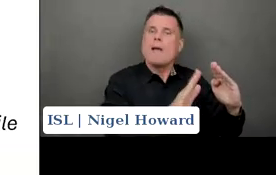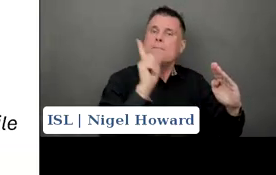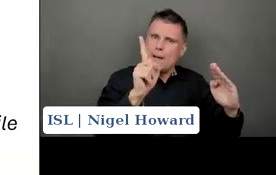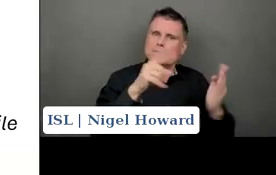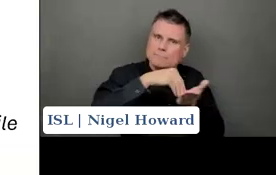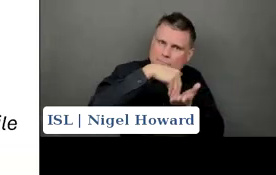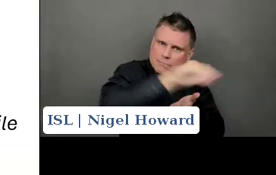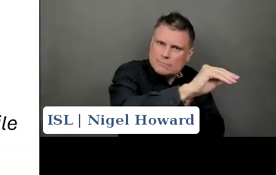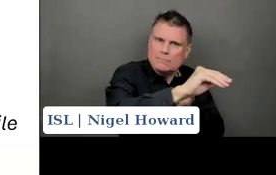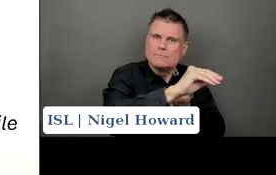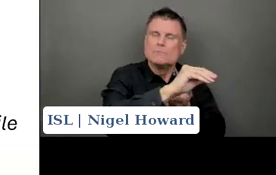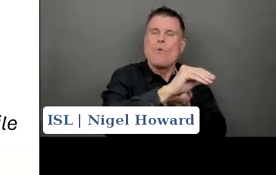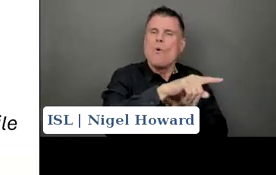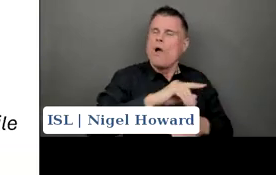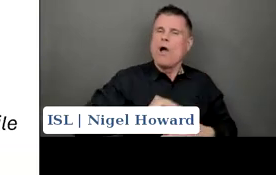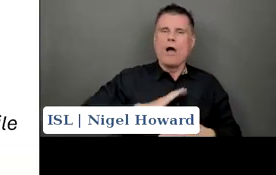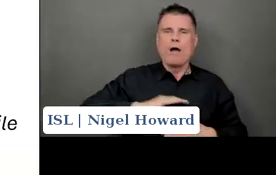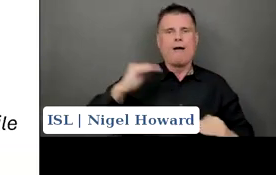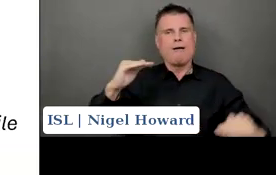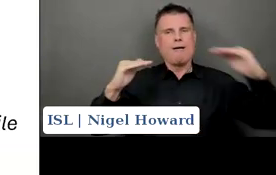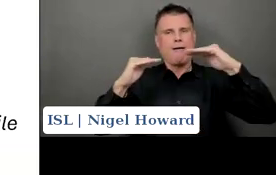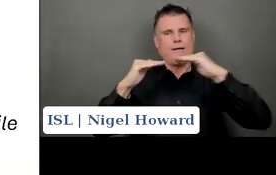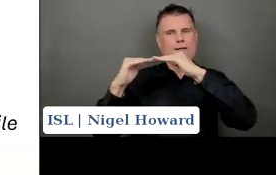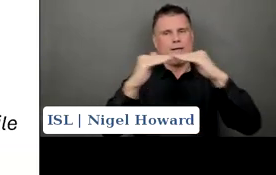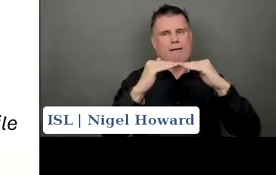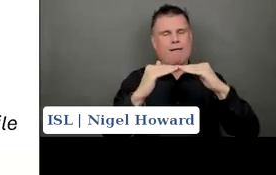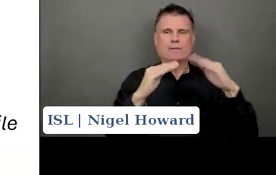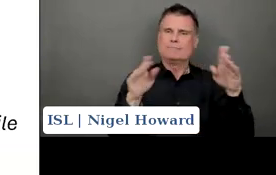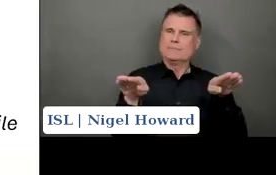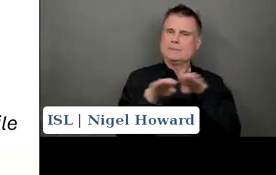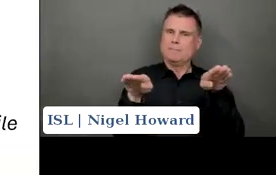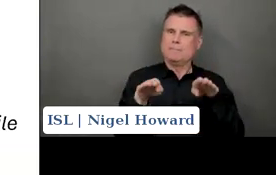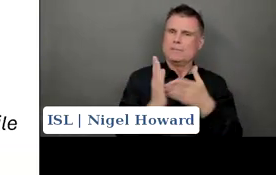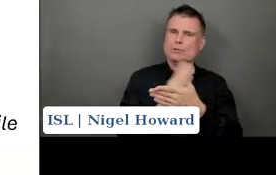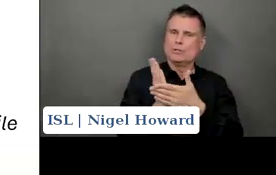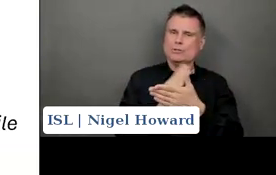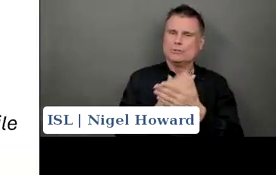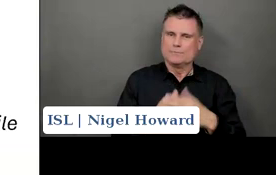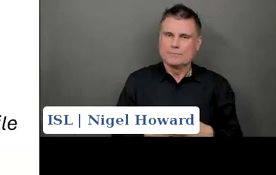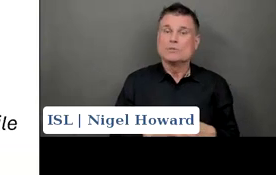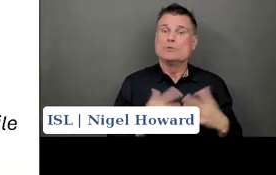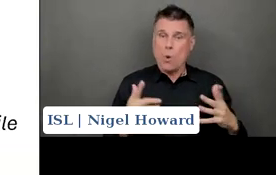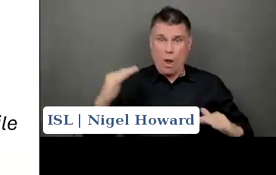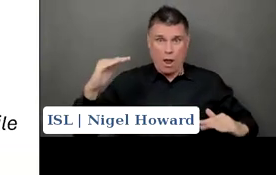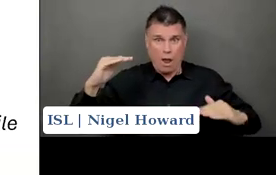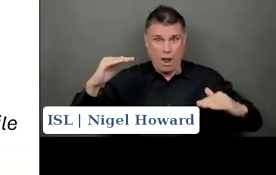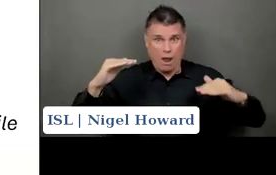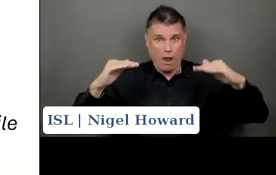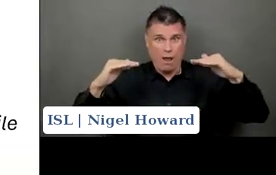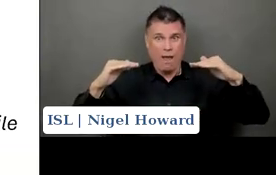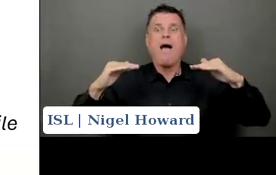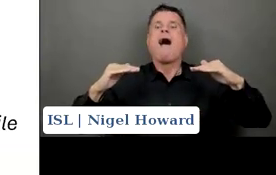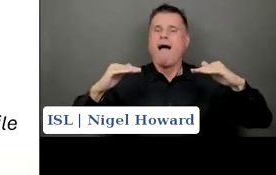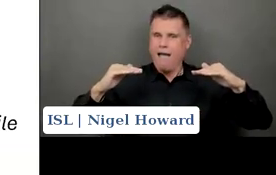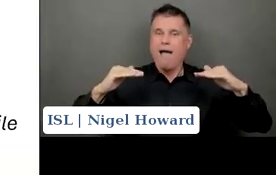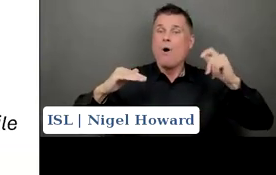support ecosystem in this way, we see that it would create a world where women and girls, for example, can fully participate in education